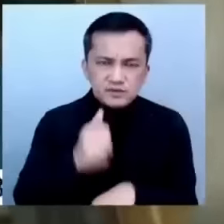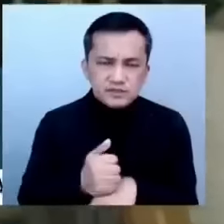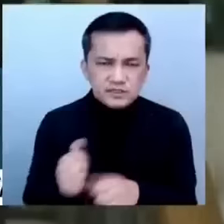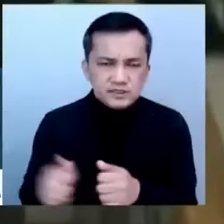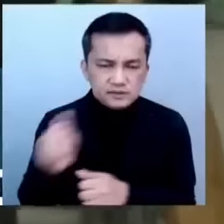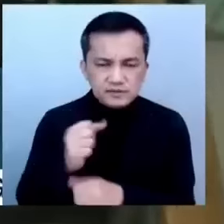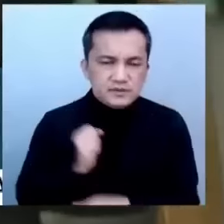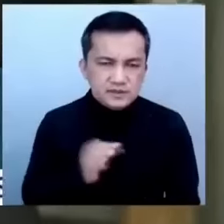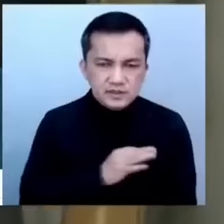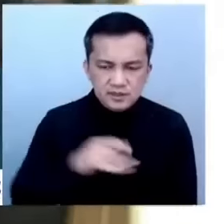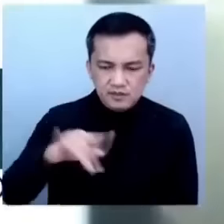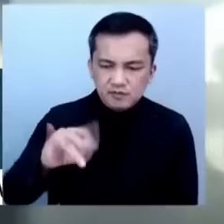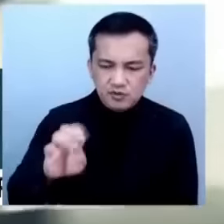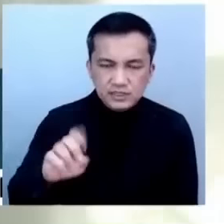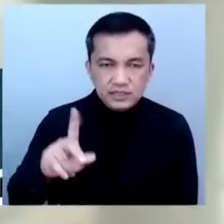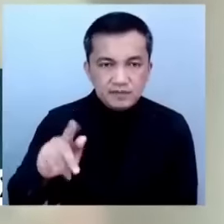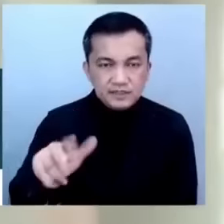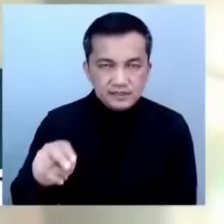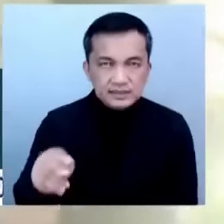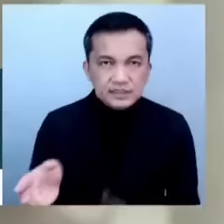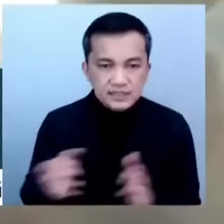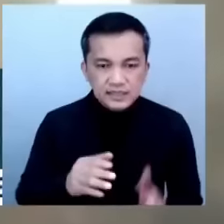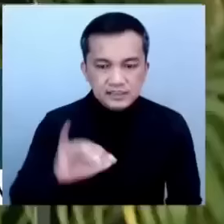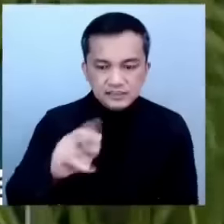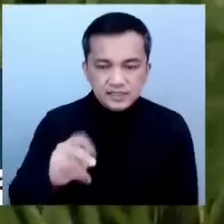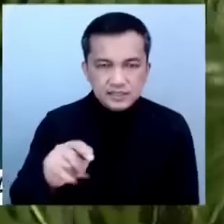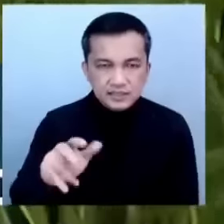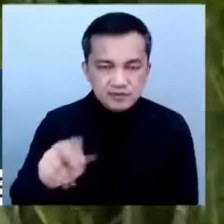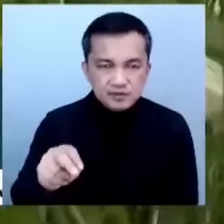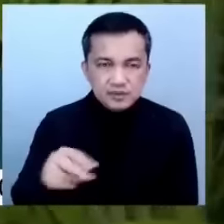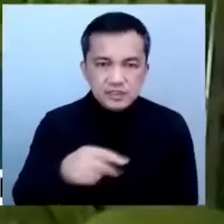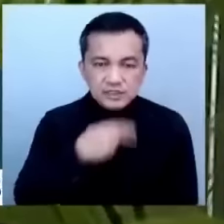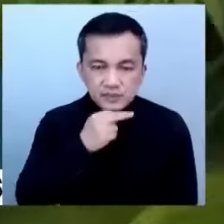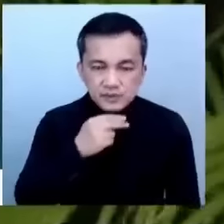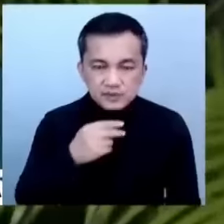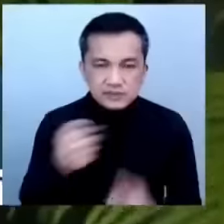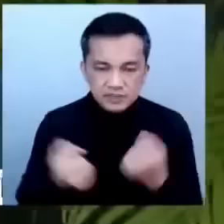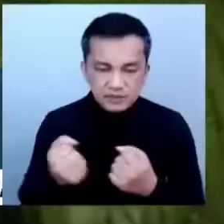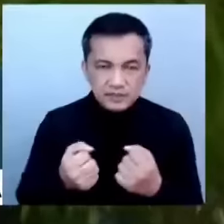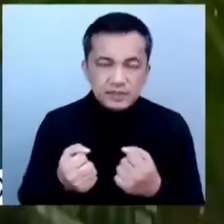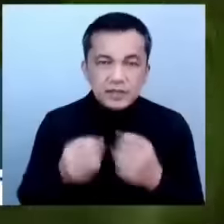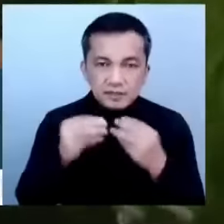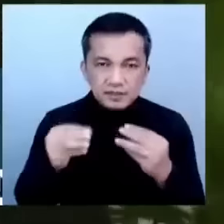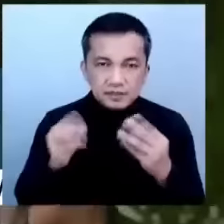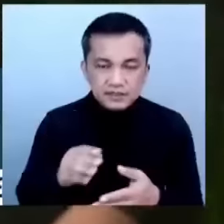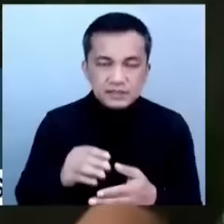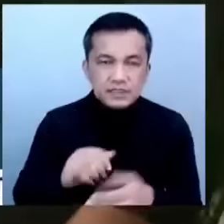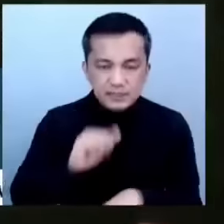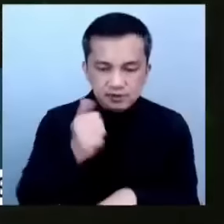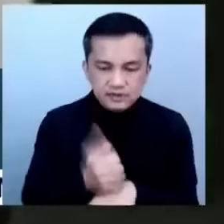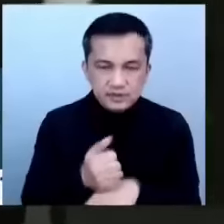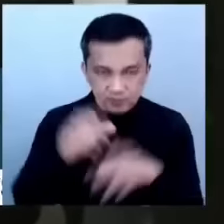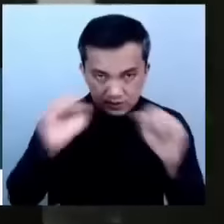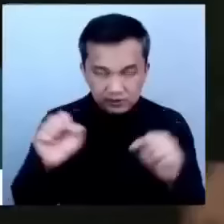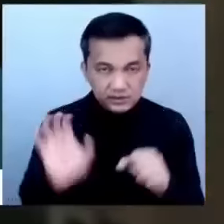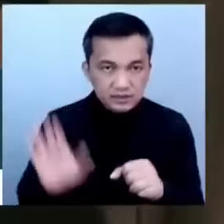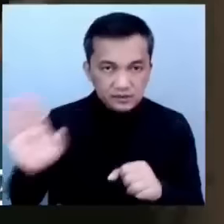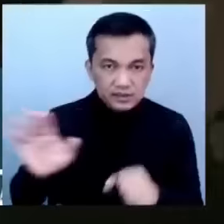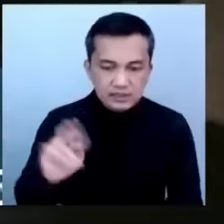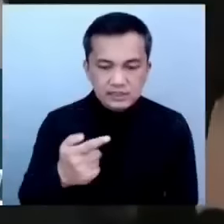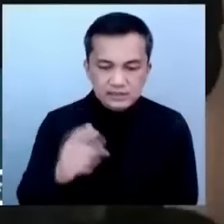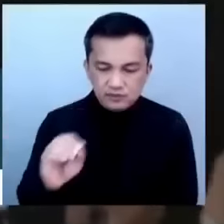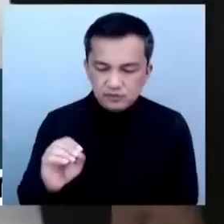Mary Labayan, and John Raymond de Asis, Napoles' driver and messenger, who was designated as president of one of her NGOs,